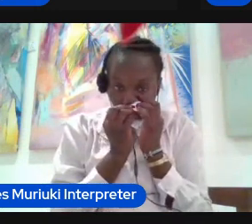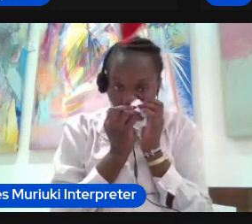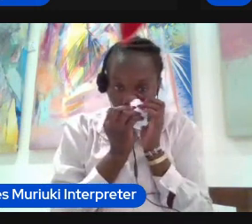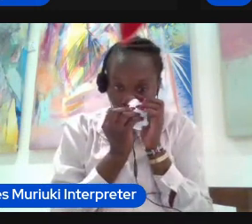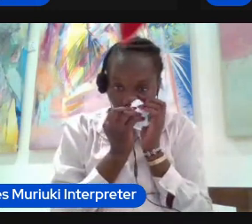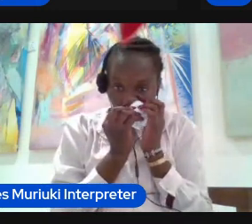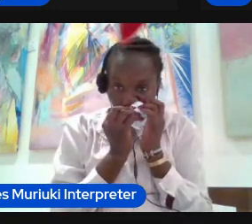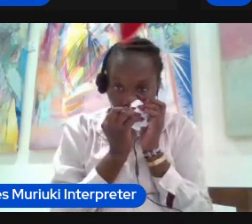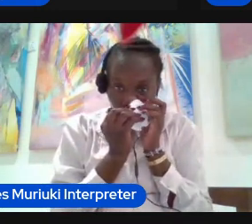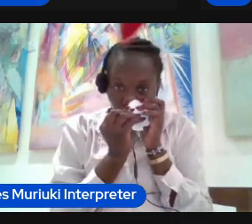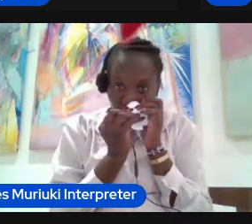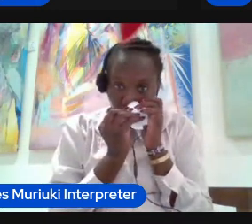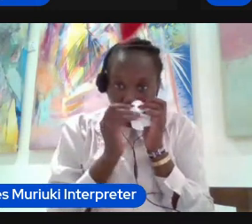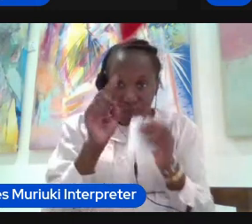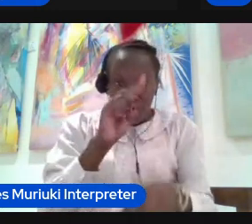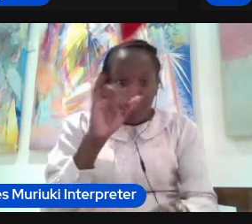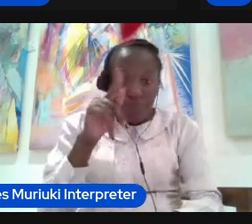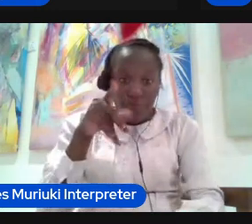Zipporah?